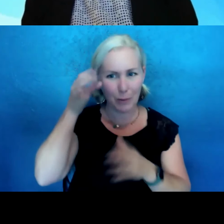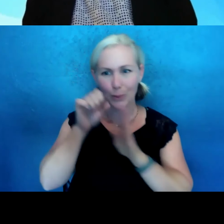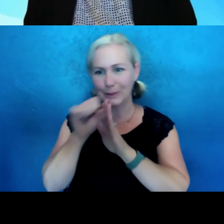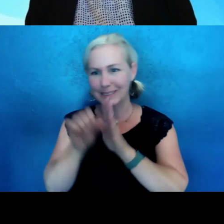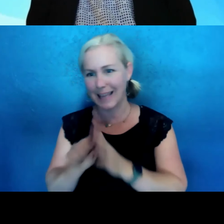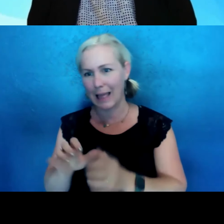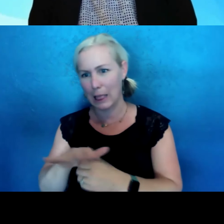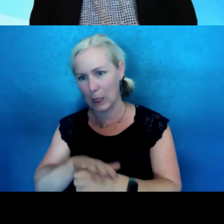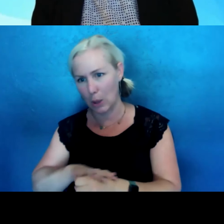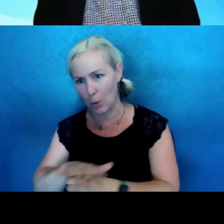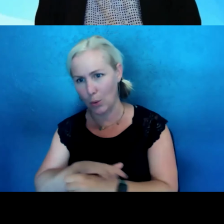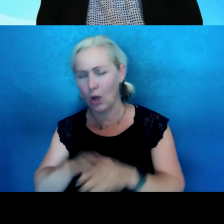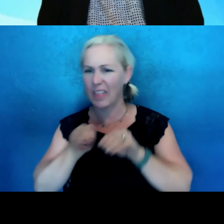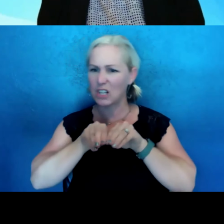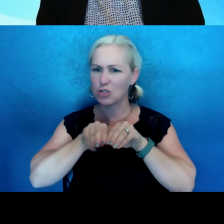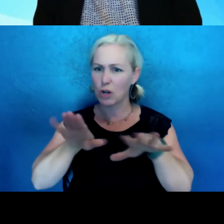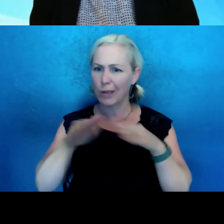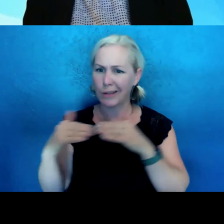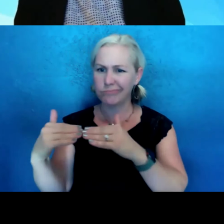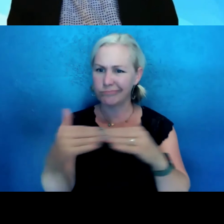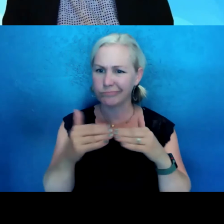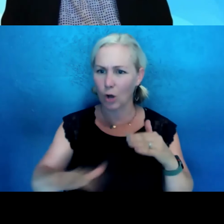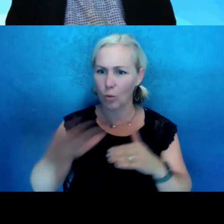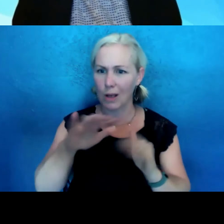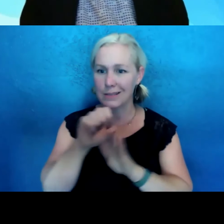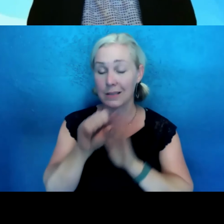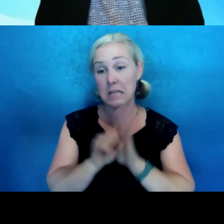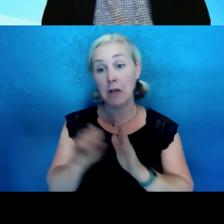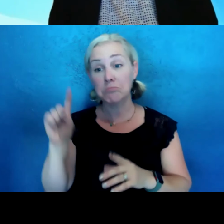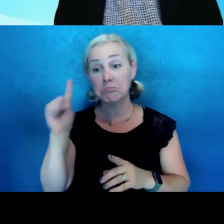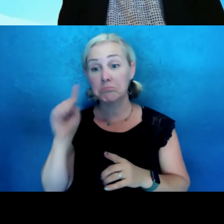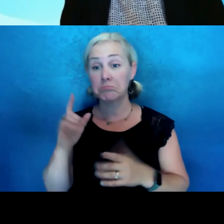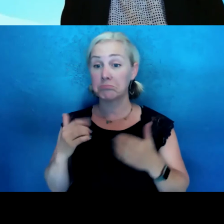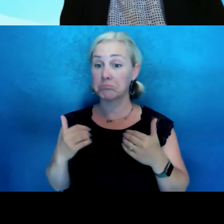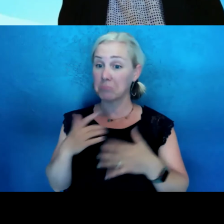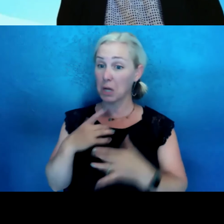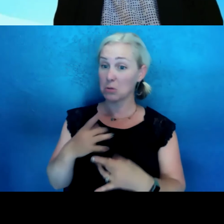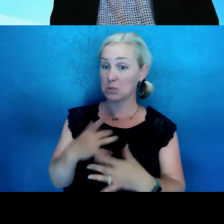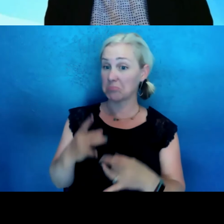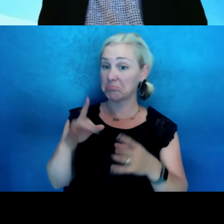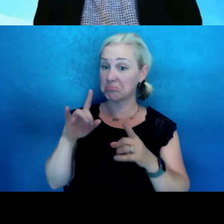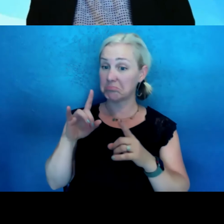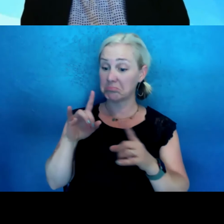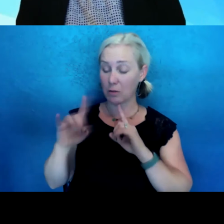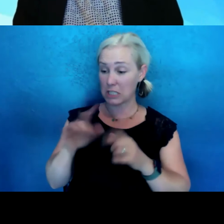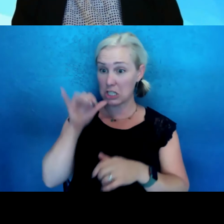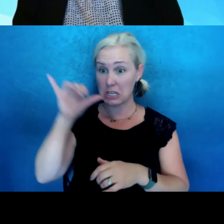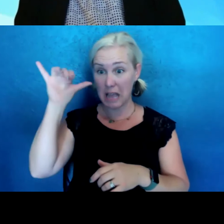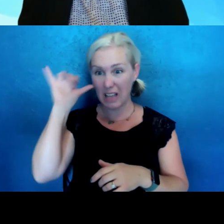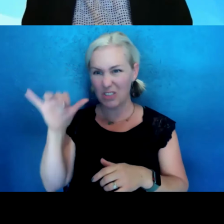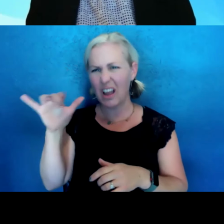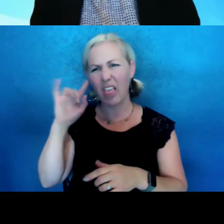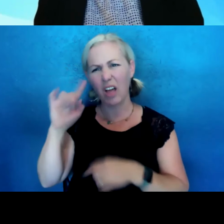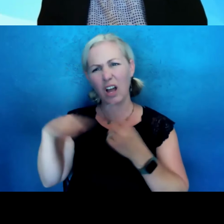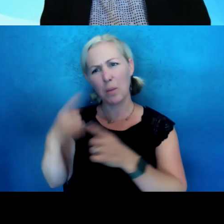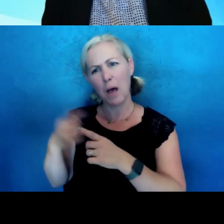then distributed equitably across the state? We heard an interesting conversation yesterday, but asking is the formula fair to the rural communities? And so we want to take